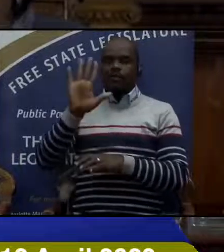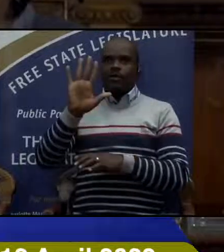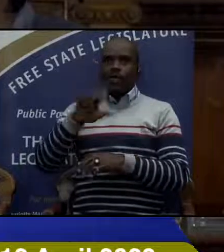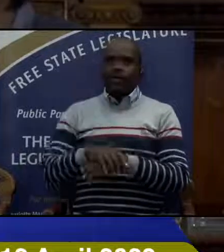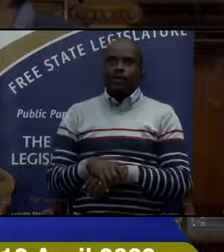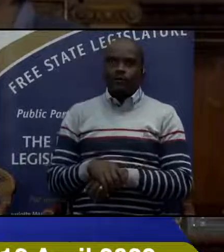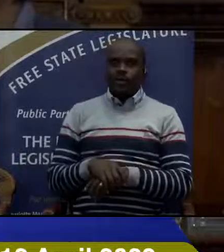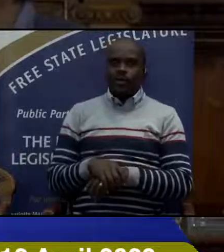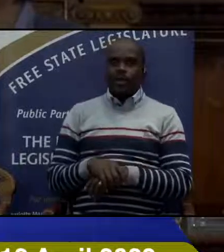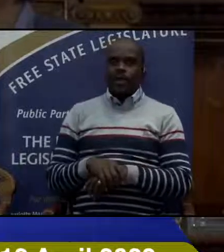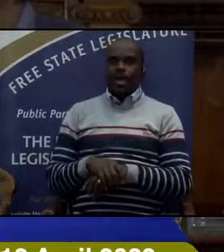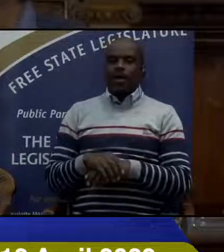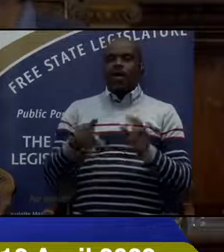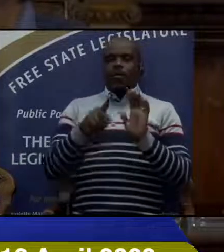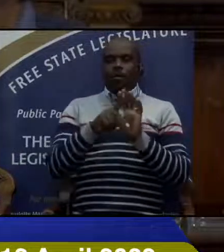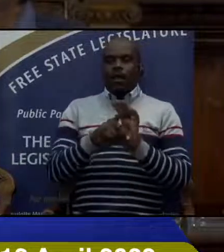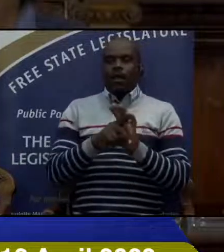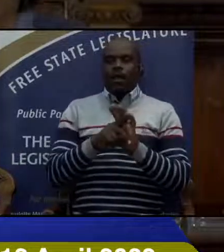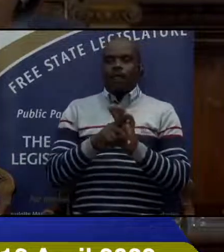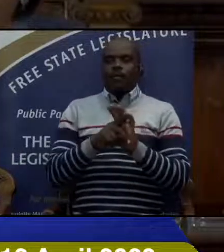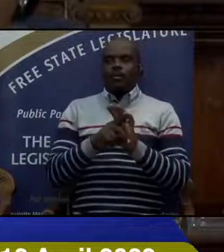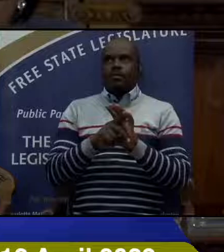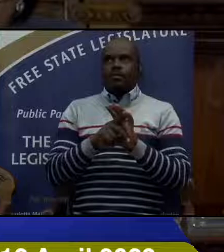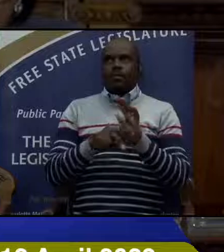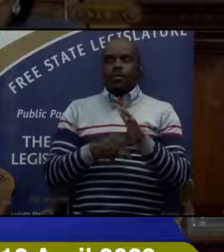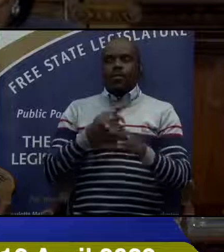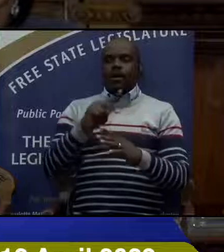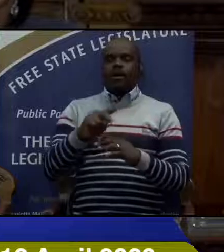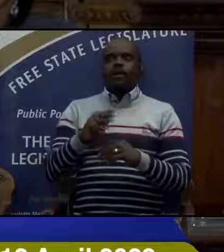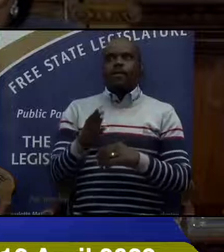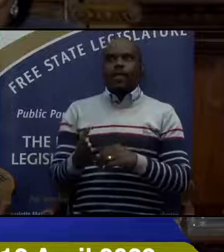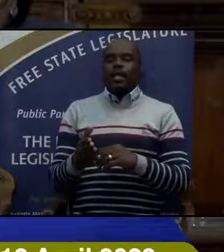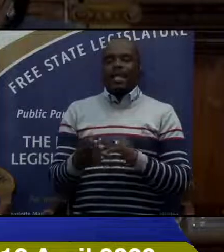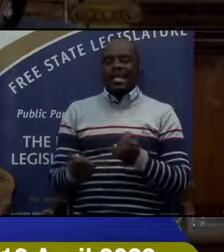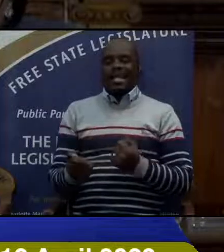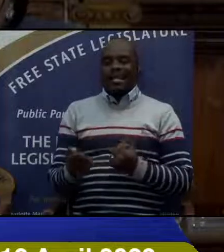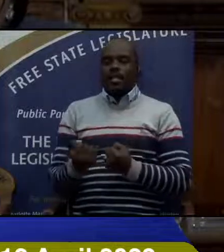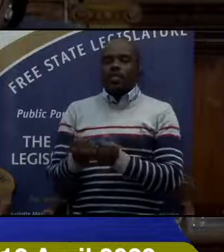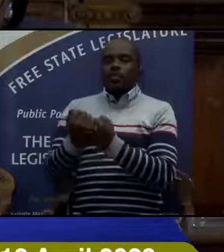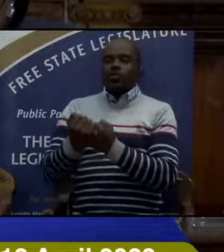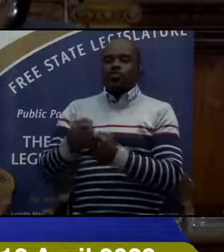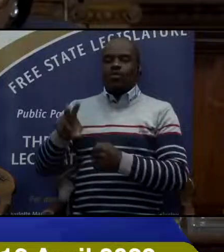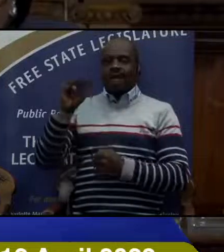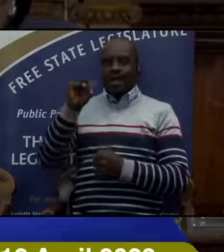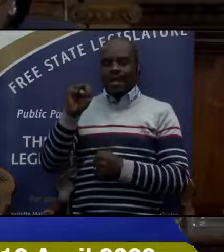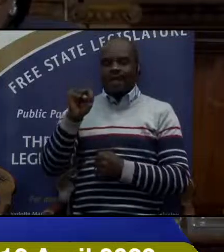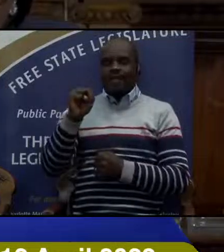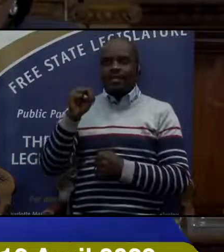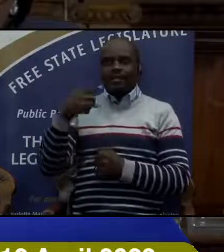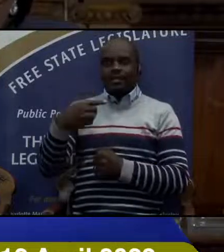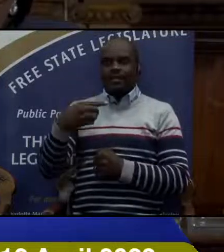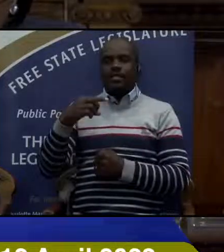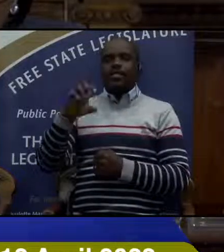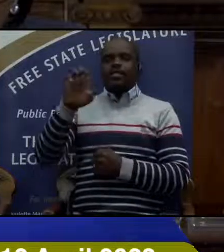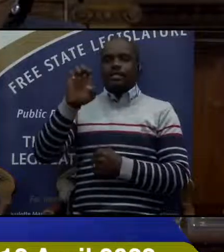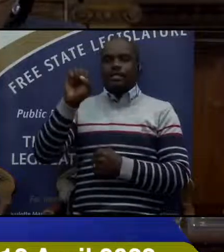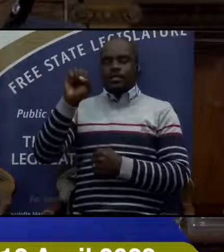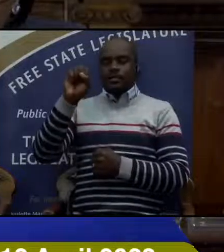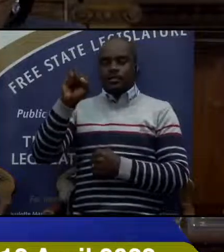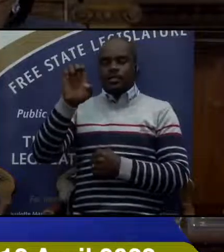by LG-SETA in collaboration with the Central University of Technology. The Central University of Technology